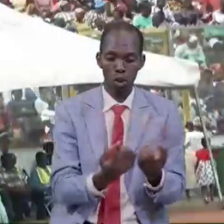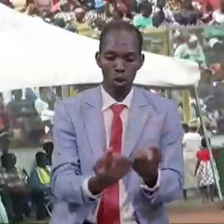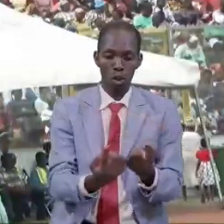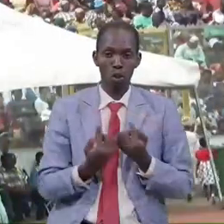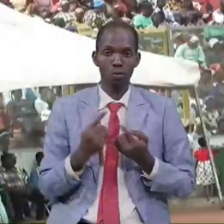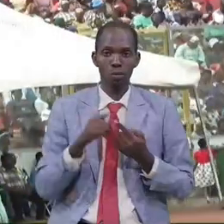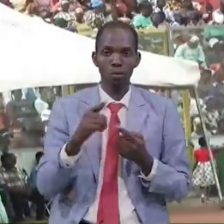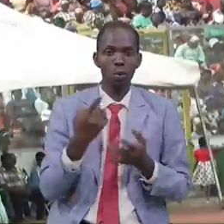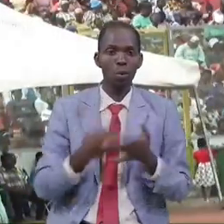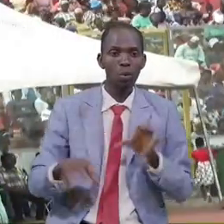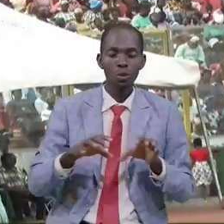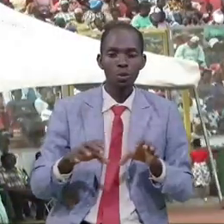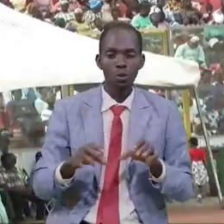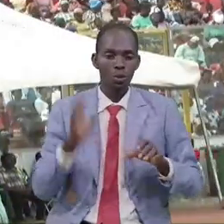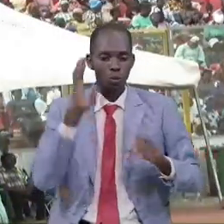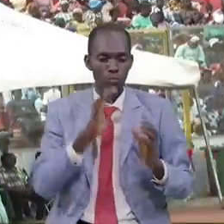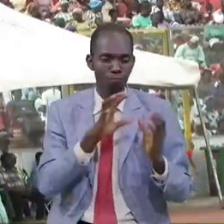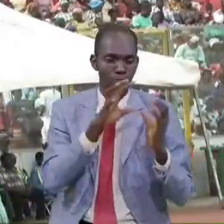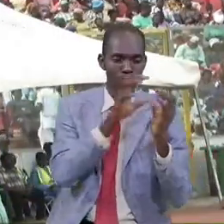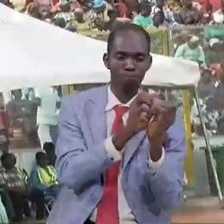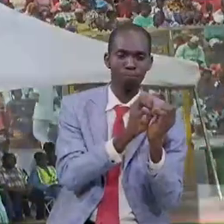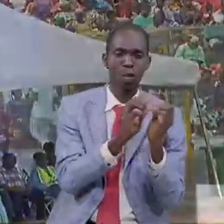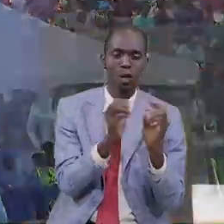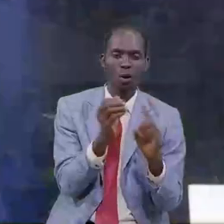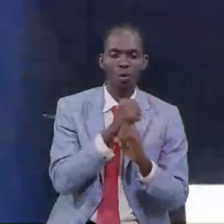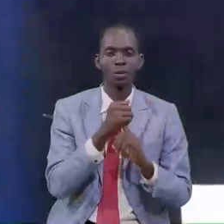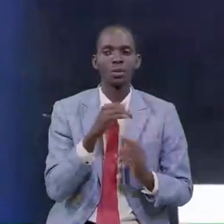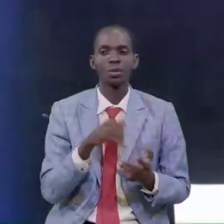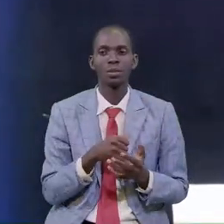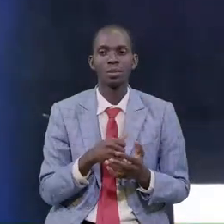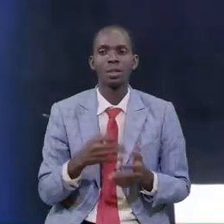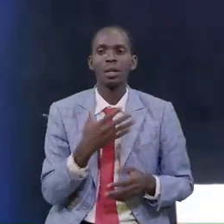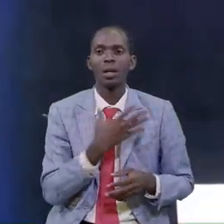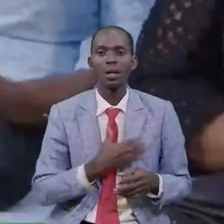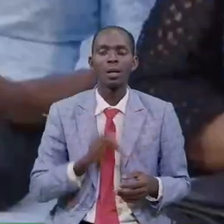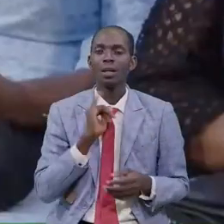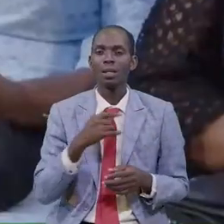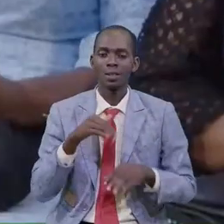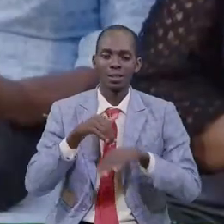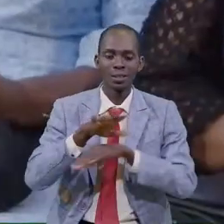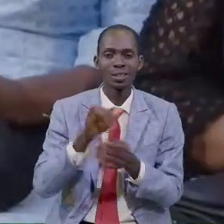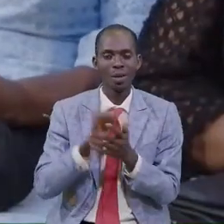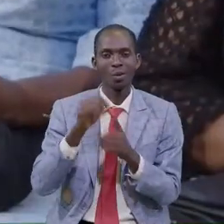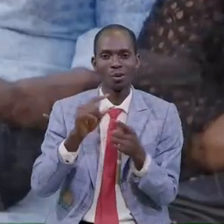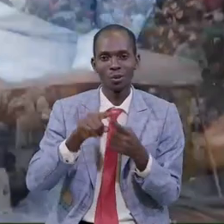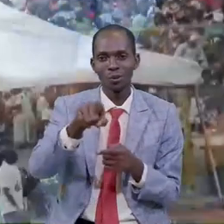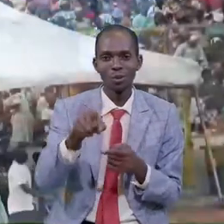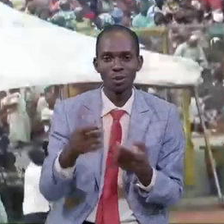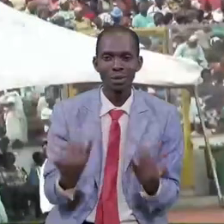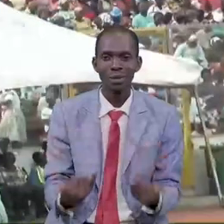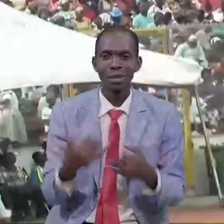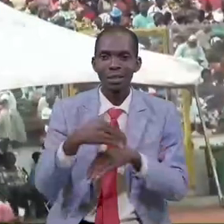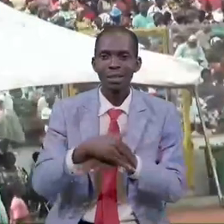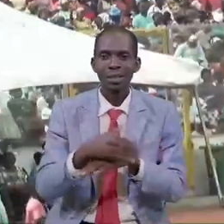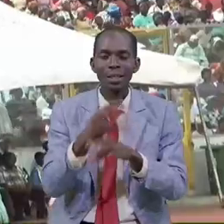sait que lorsque le ballon vient, lui aussi, il attrape. And I send that word to you tonight. Je vous envoie la parole ce soir. Catch your